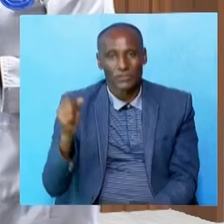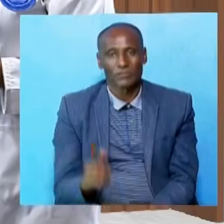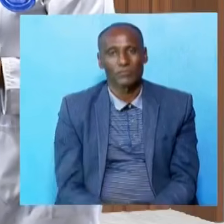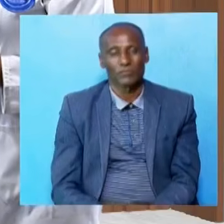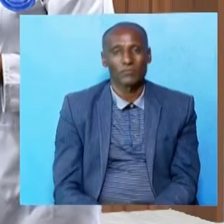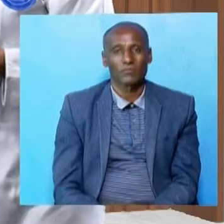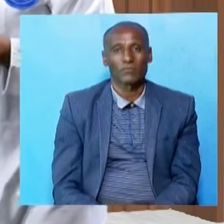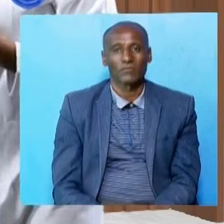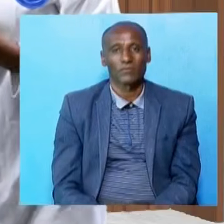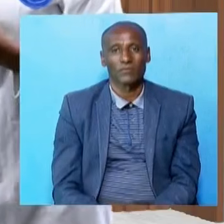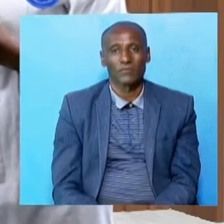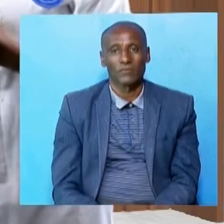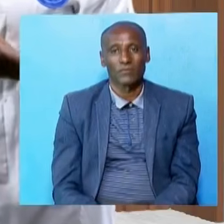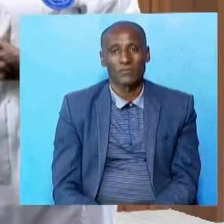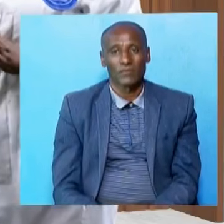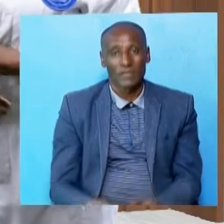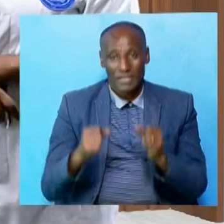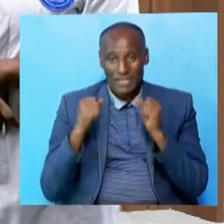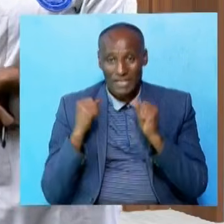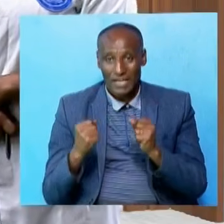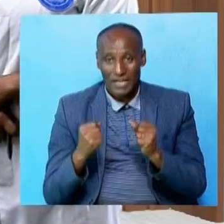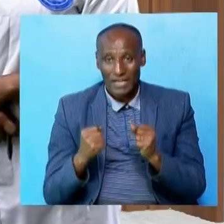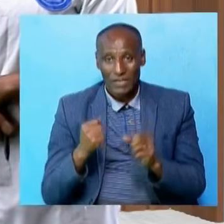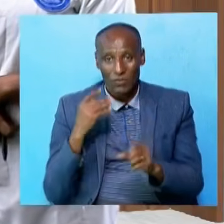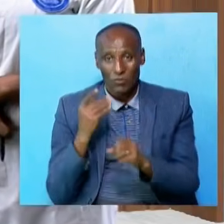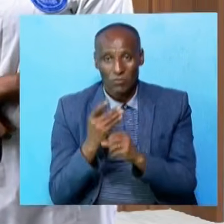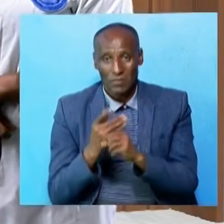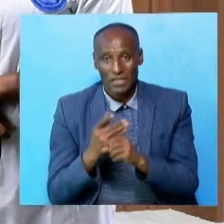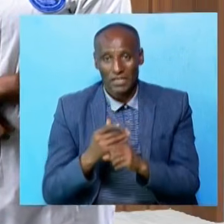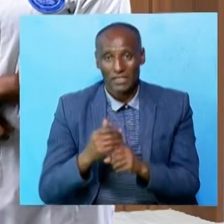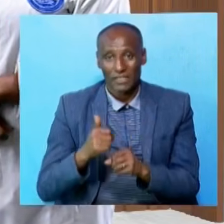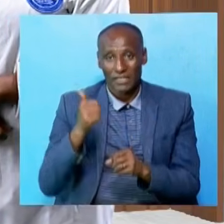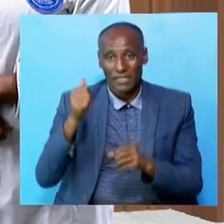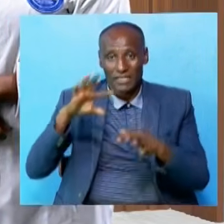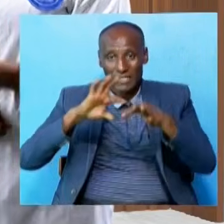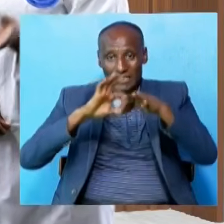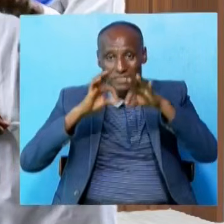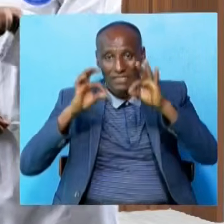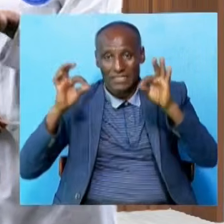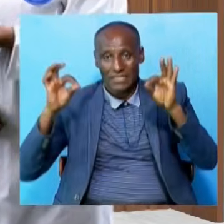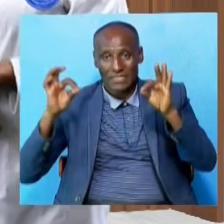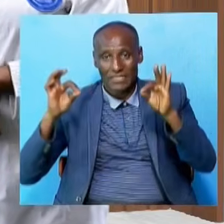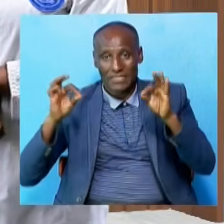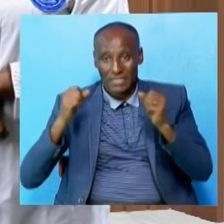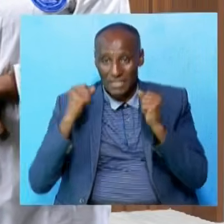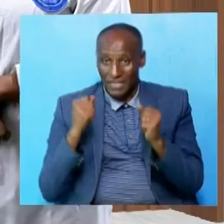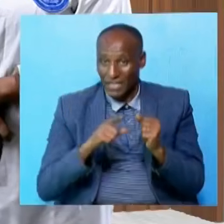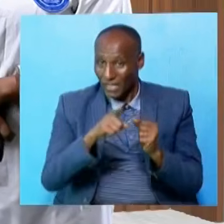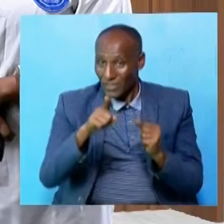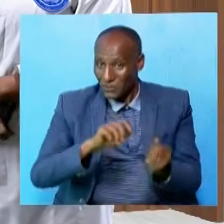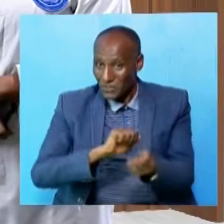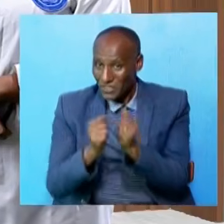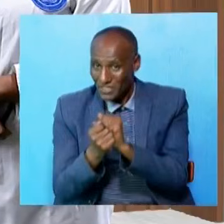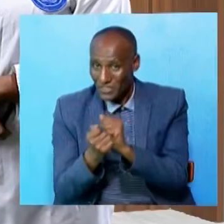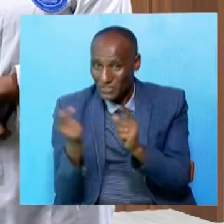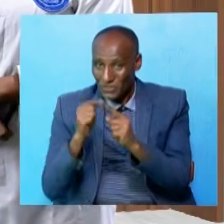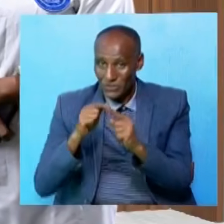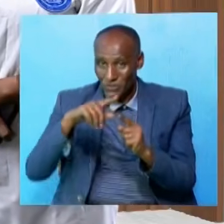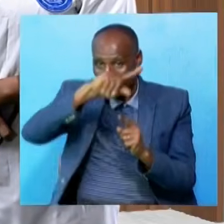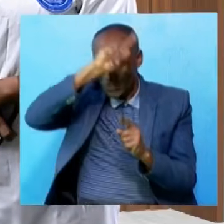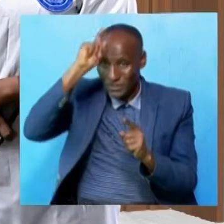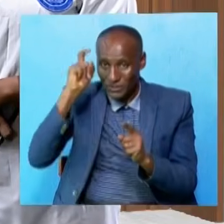Now, can you make a sentence if I give you some sentences? Can you change it into interrogative or question?